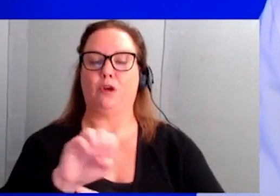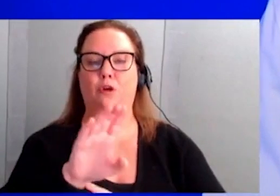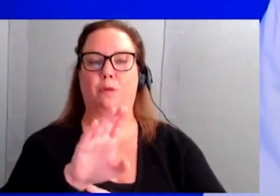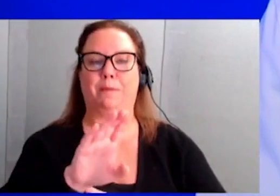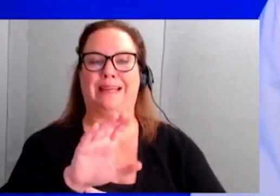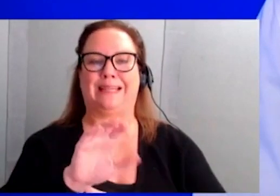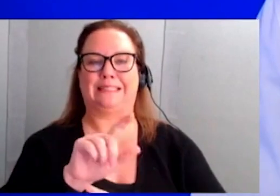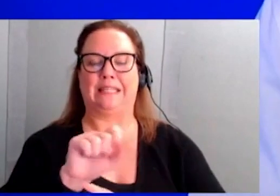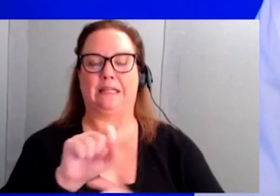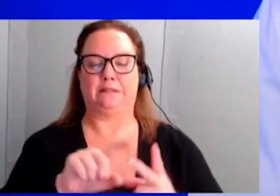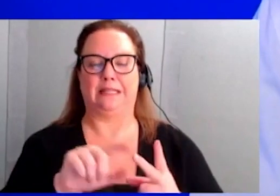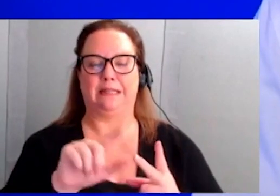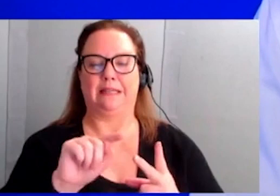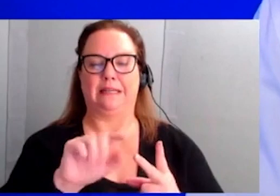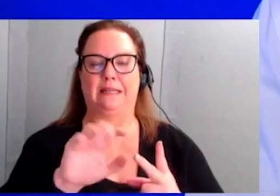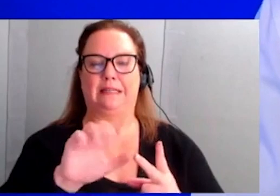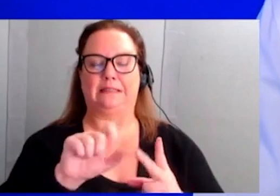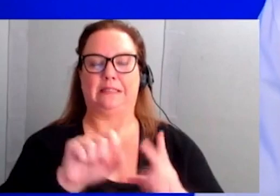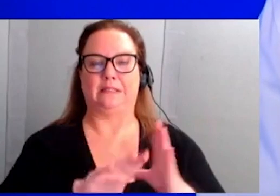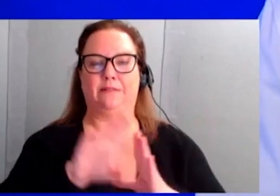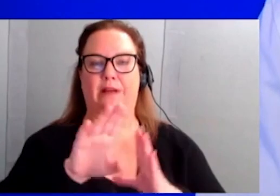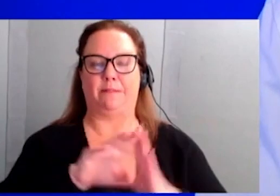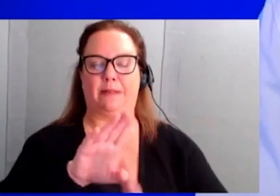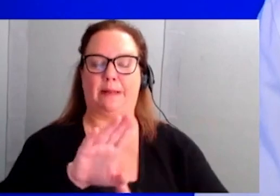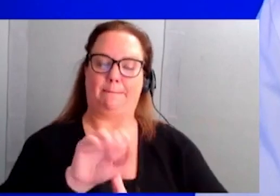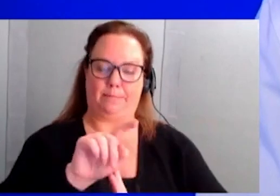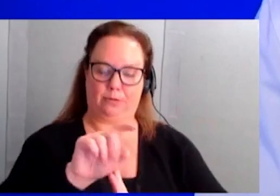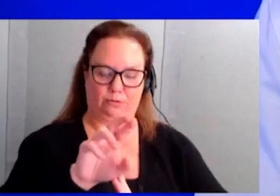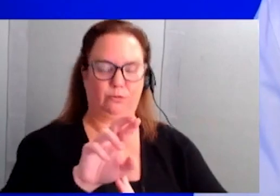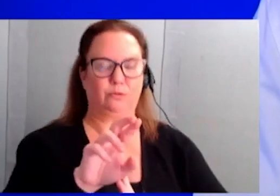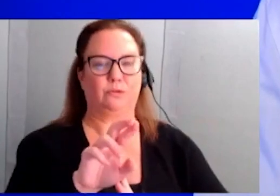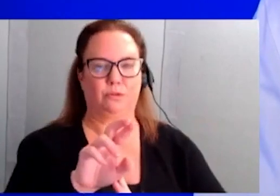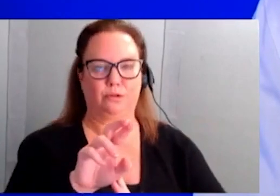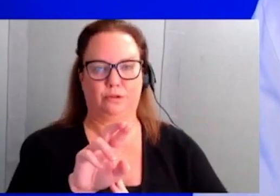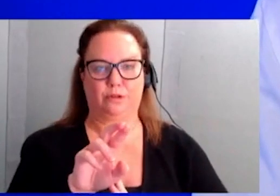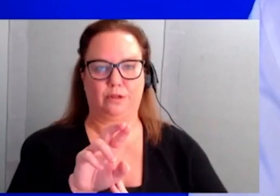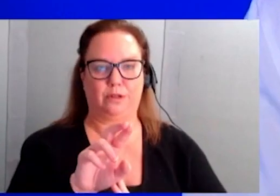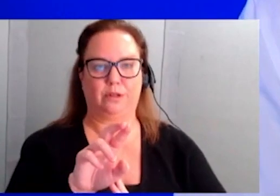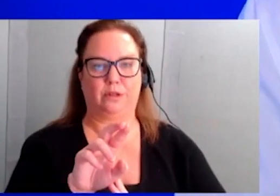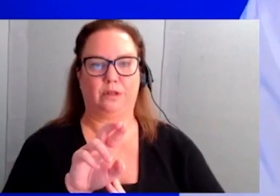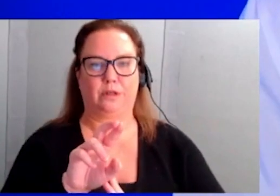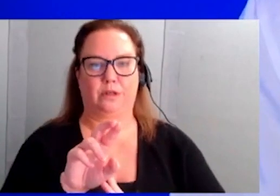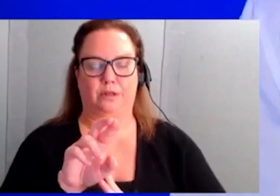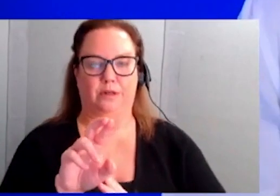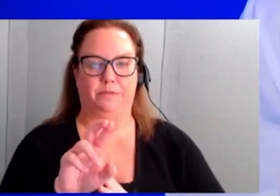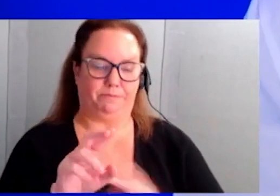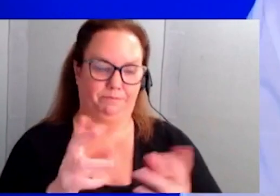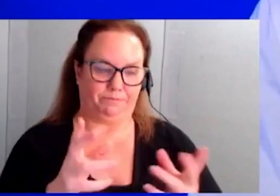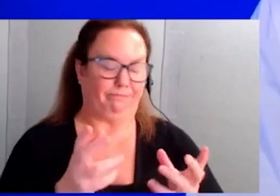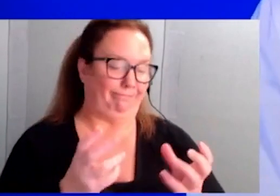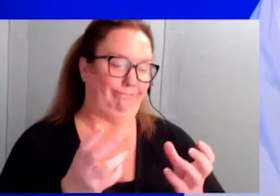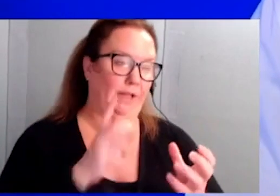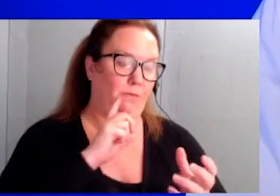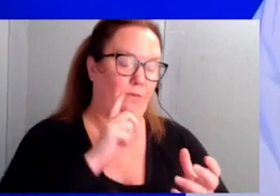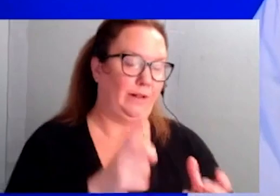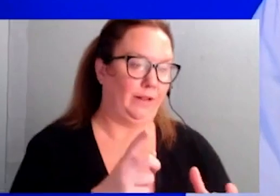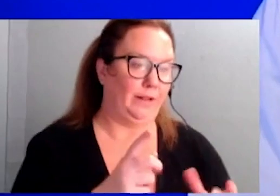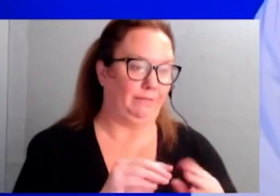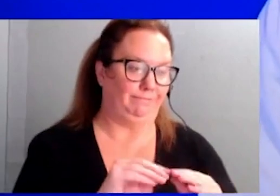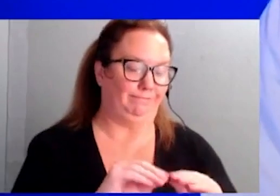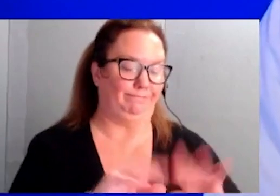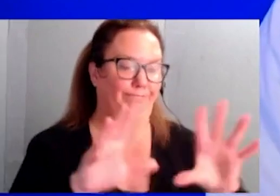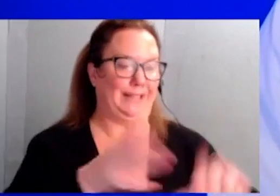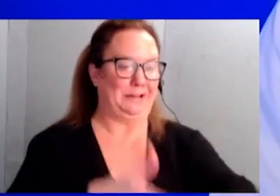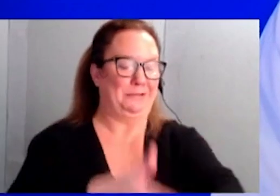to develop. That booster dose then really puts that to the forefront and really explodes or